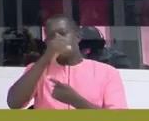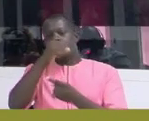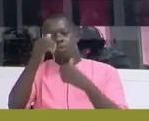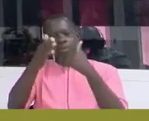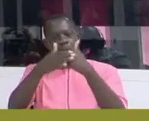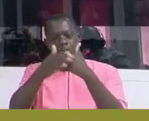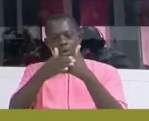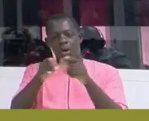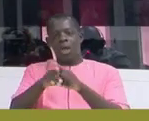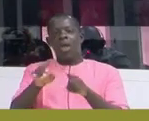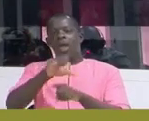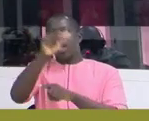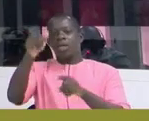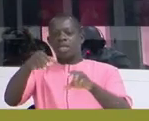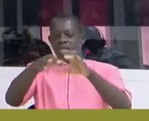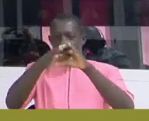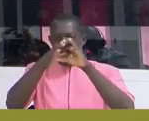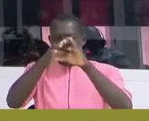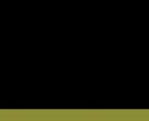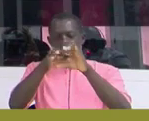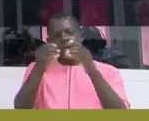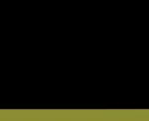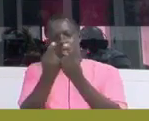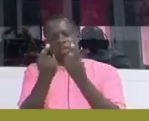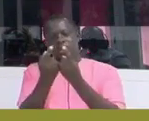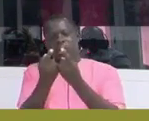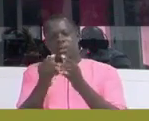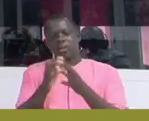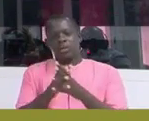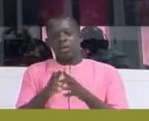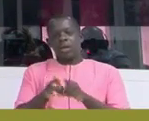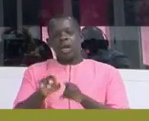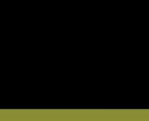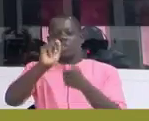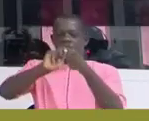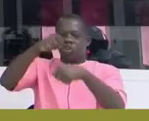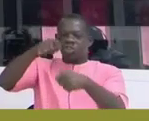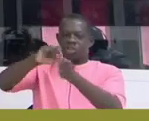After he brought the bread with